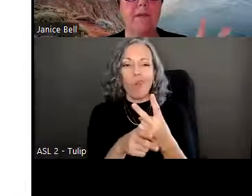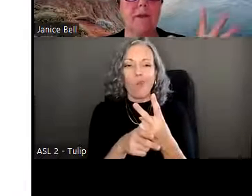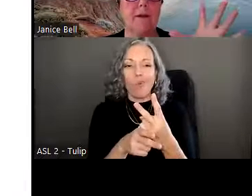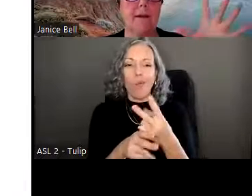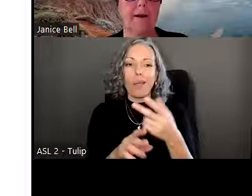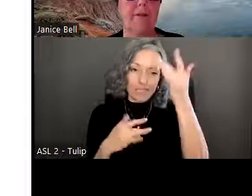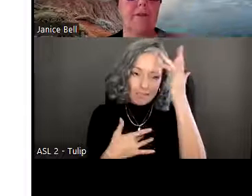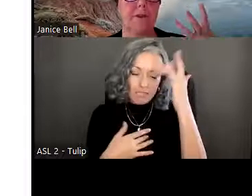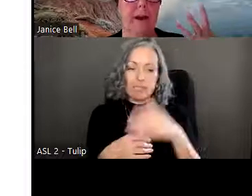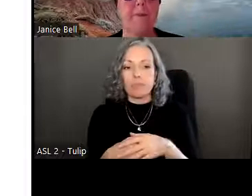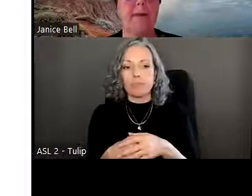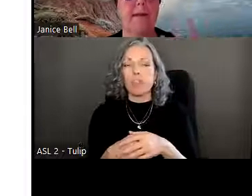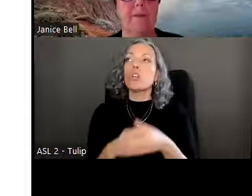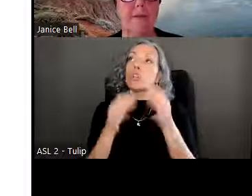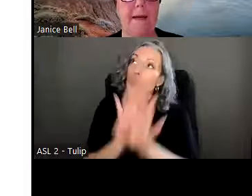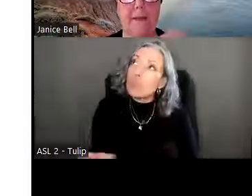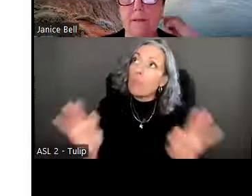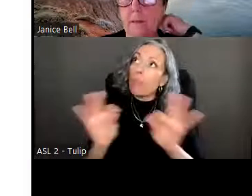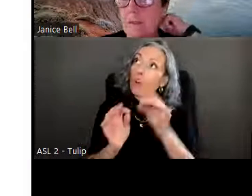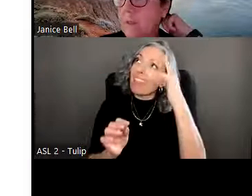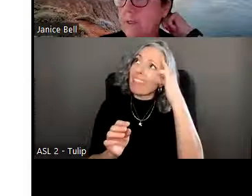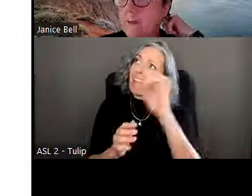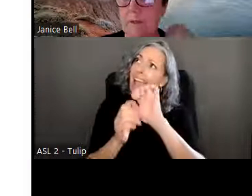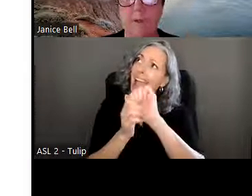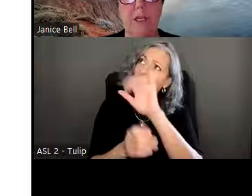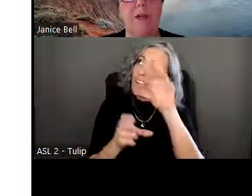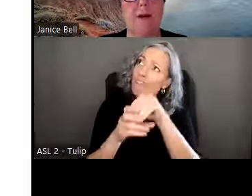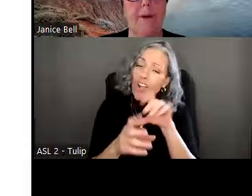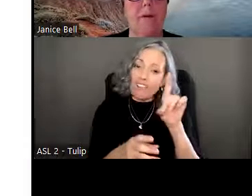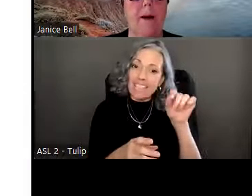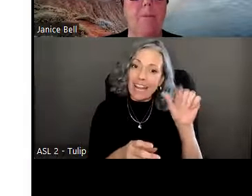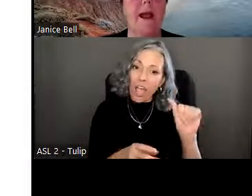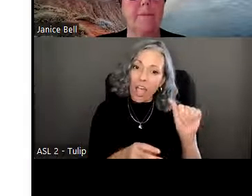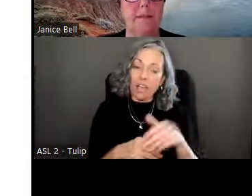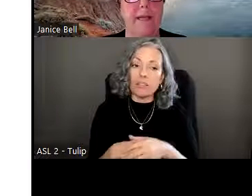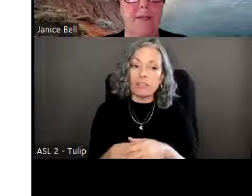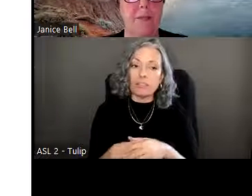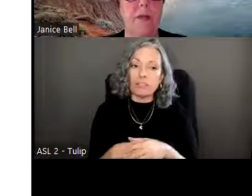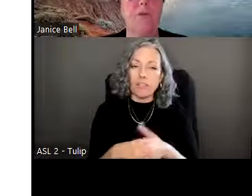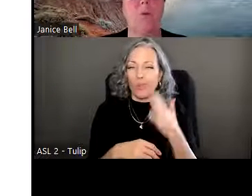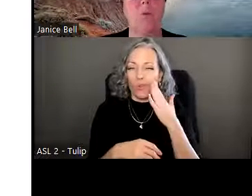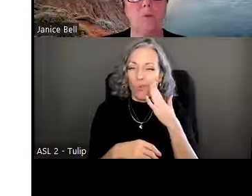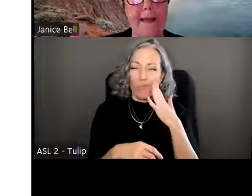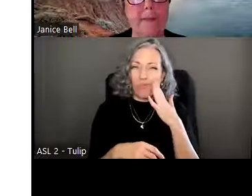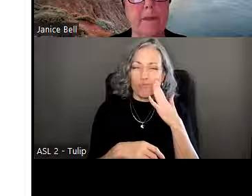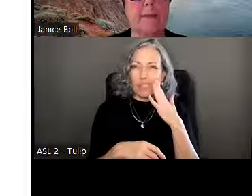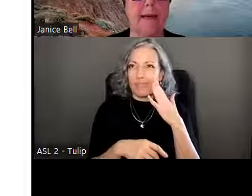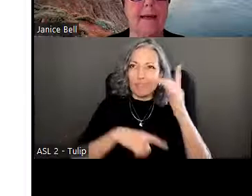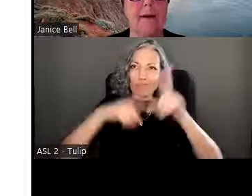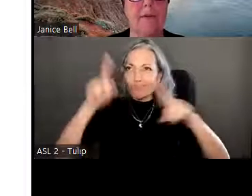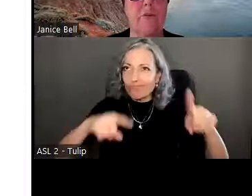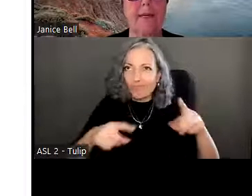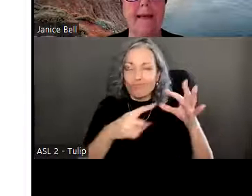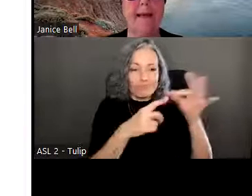how these caregivers come to be in these databases. So this is, Dr. Chi talked about random selection. So when we randomly